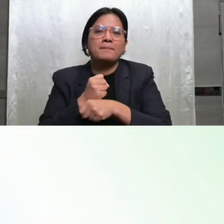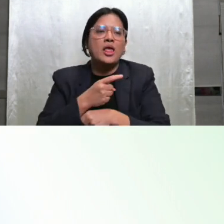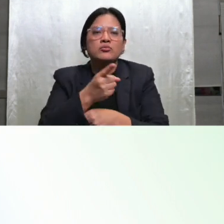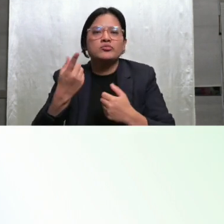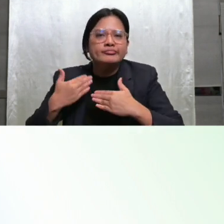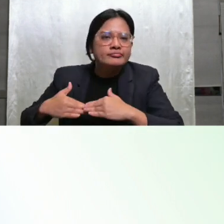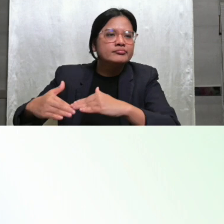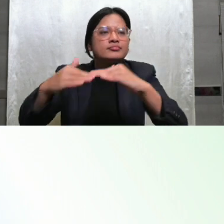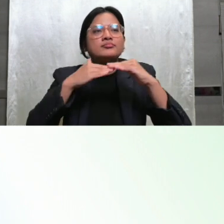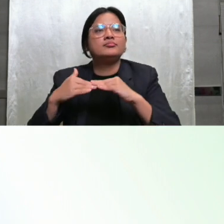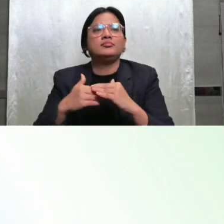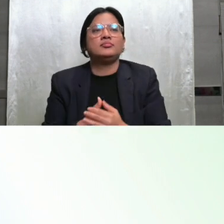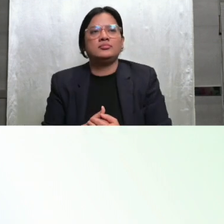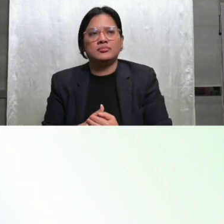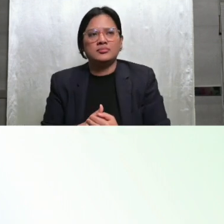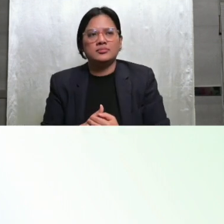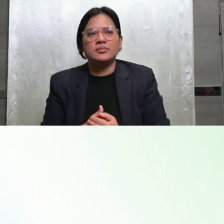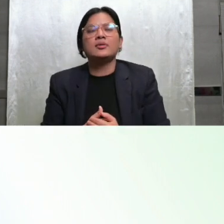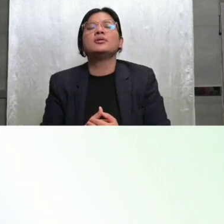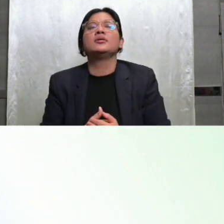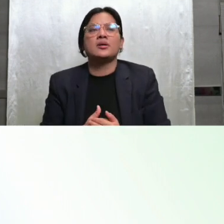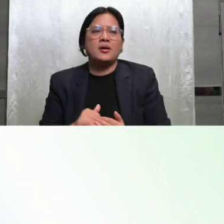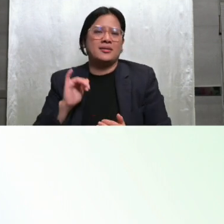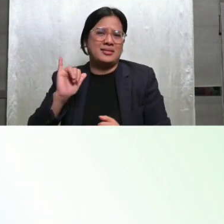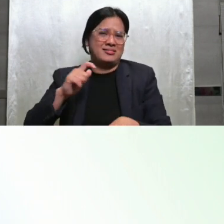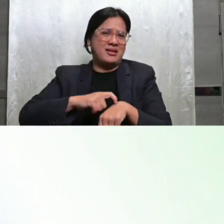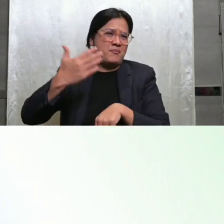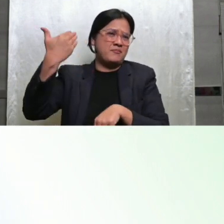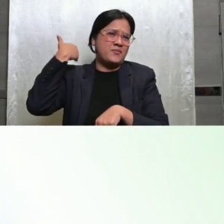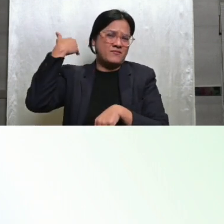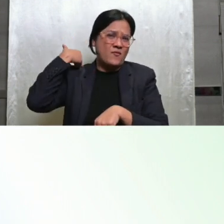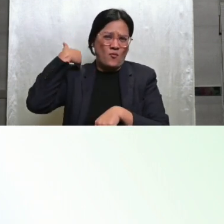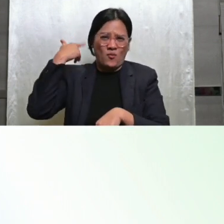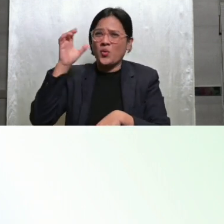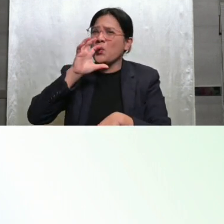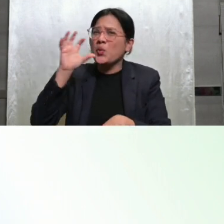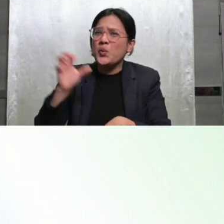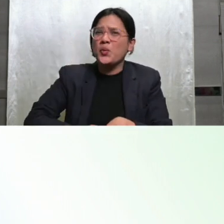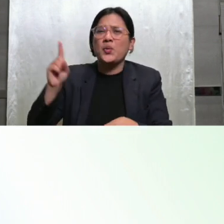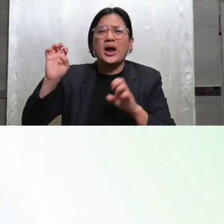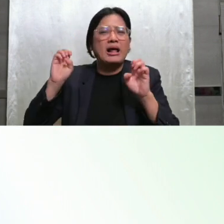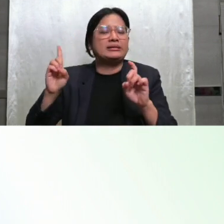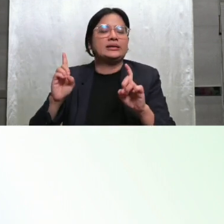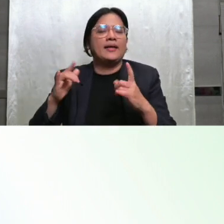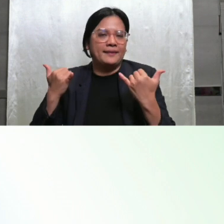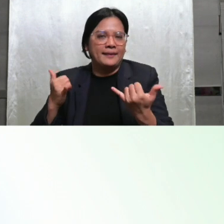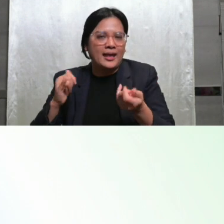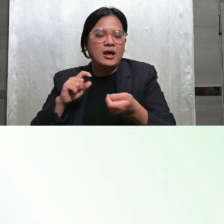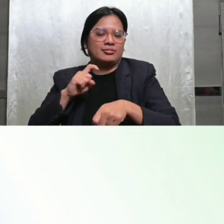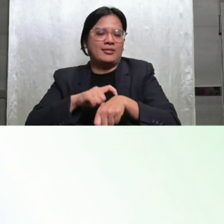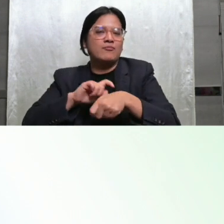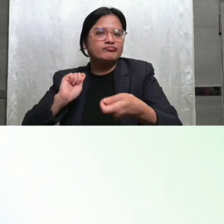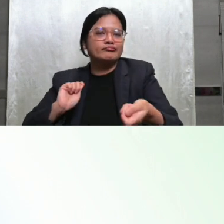be our agenda to bring in the change. So we did some analysis. We tried to